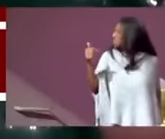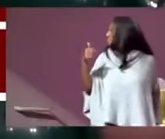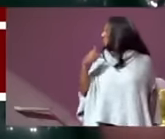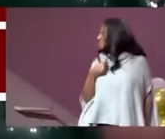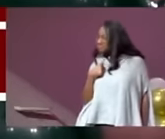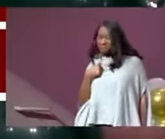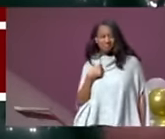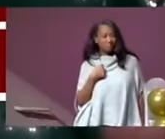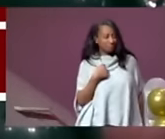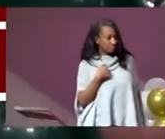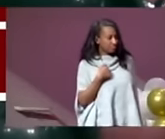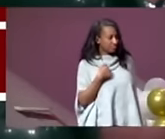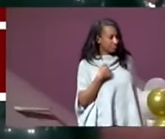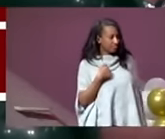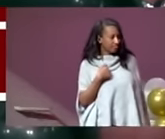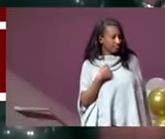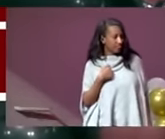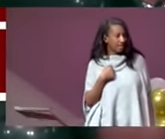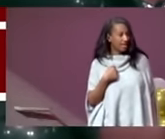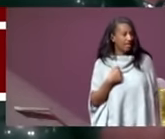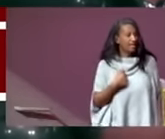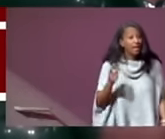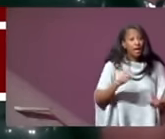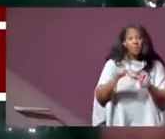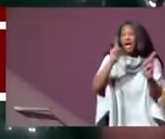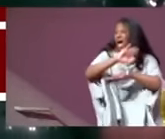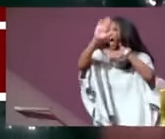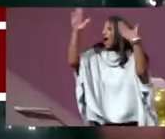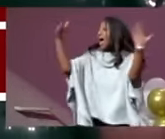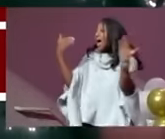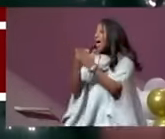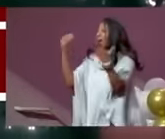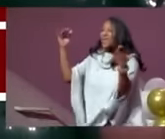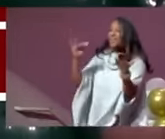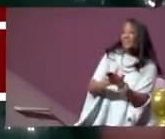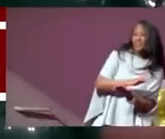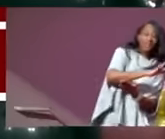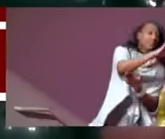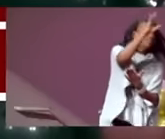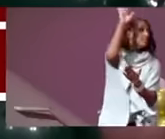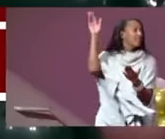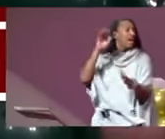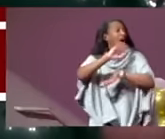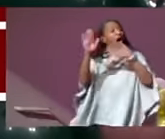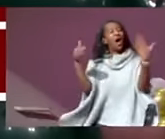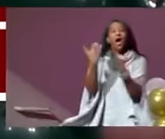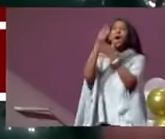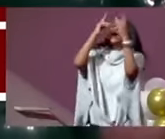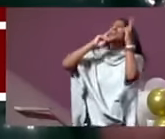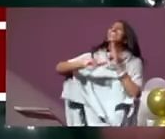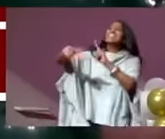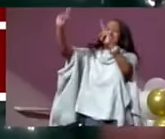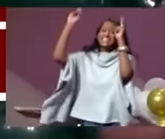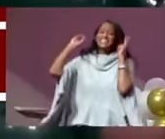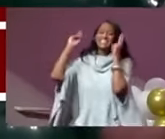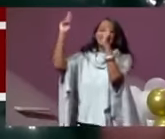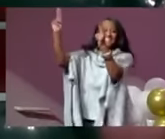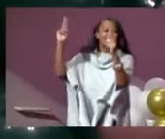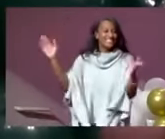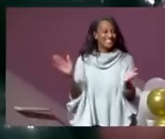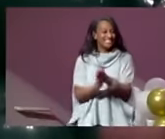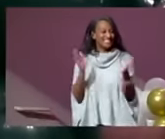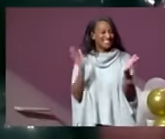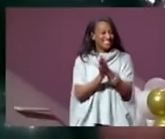It don't belong to you, but all of the glory, all of the honor,